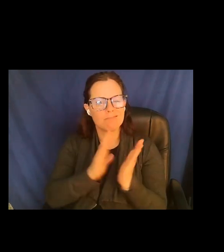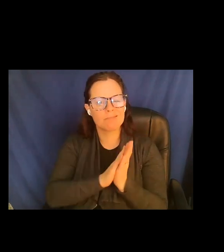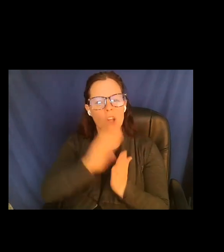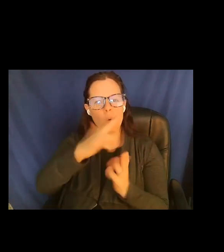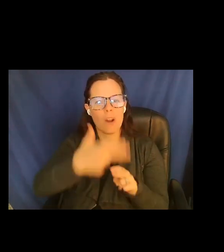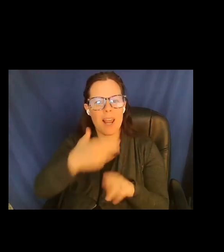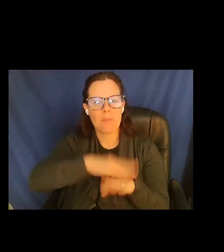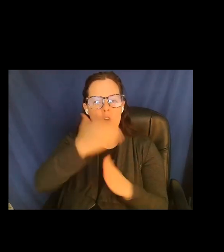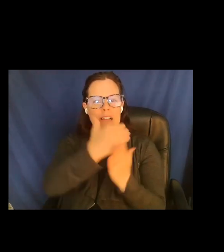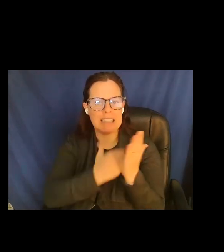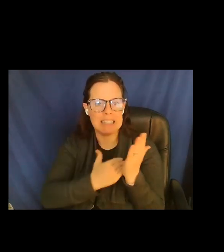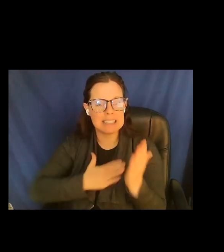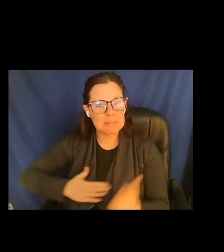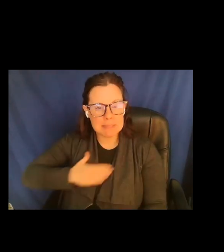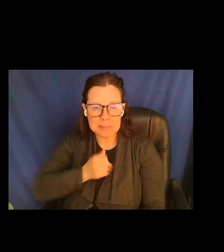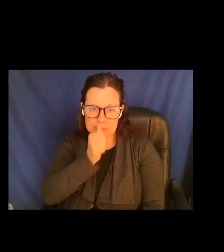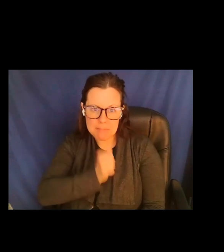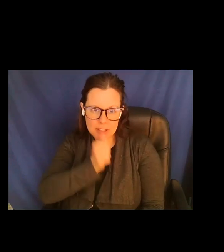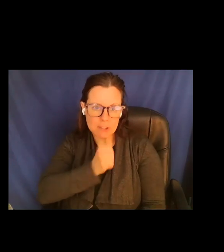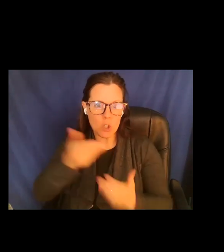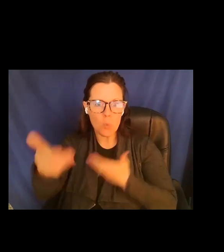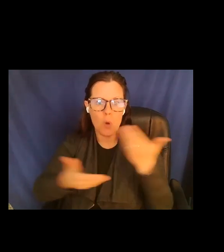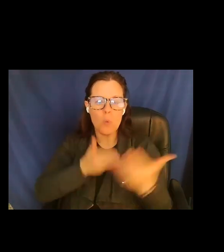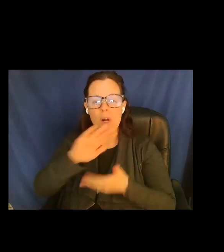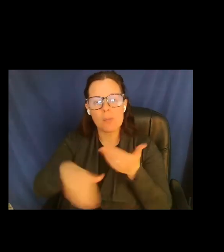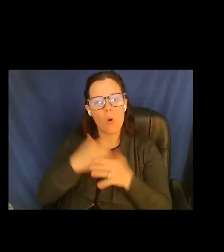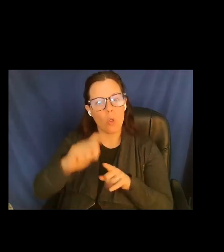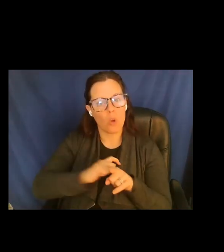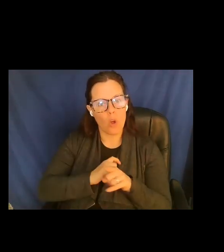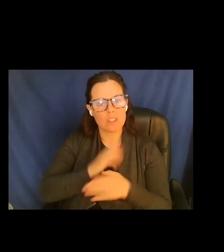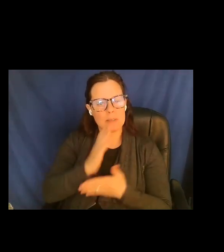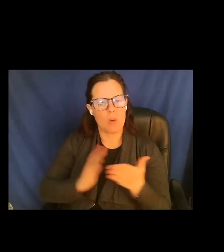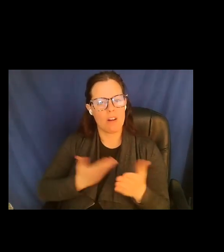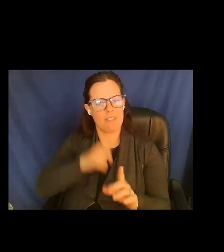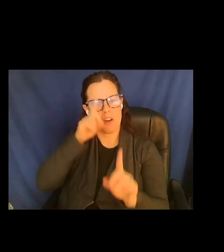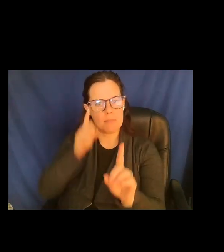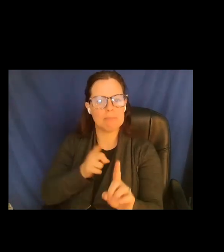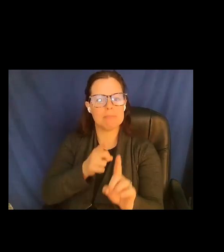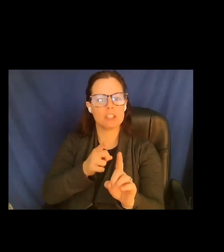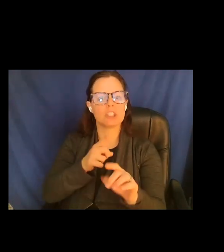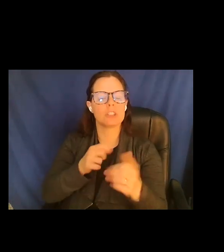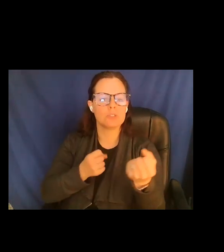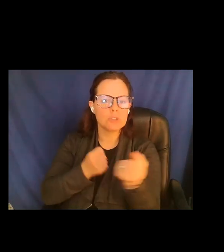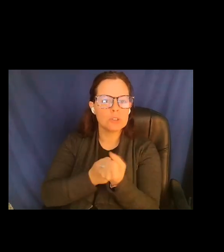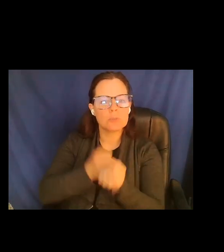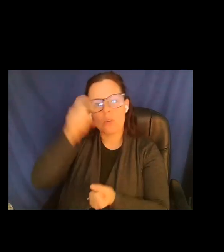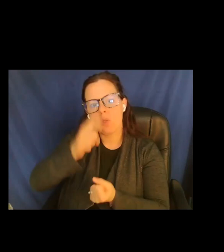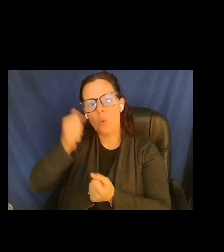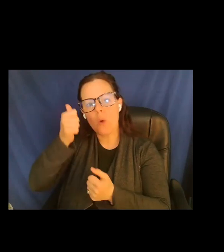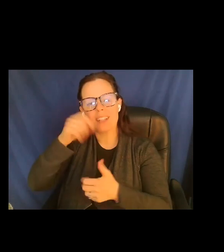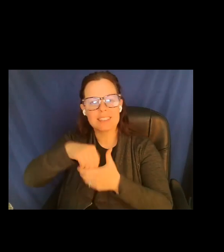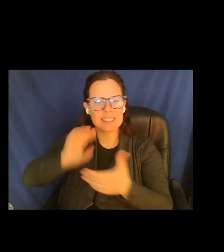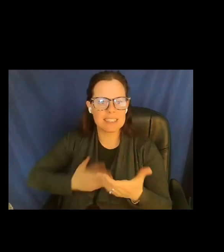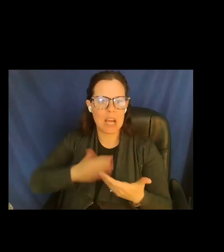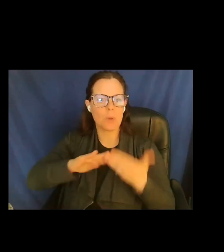be patient, and we welcome all the calls. It's certainly part of our mission to support the wisest of our communities, the older adult.